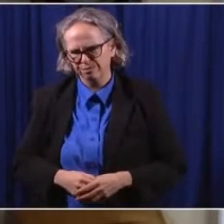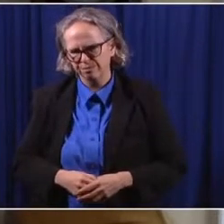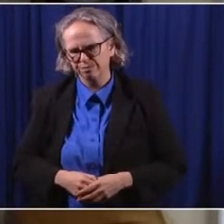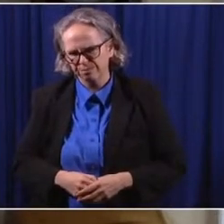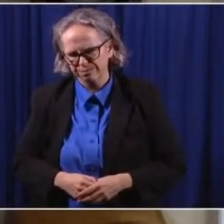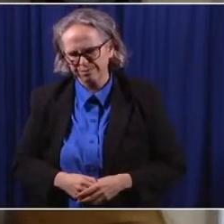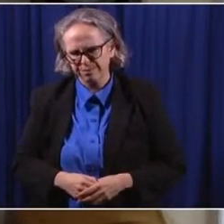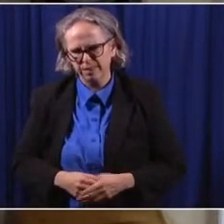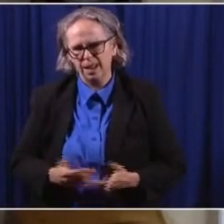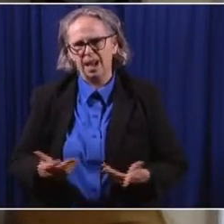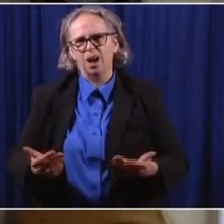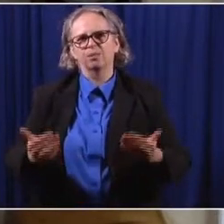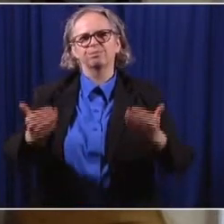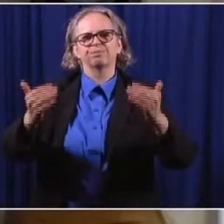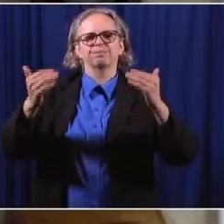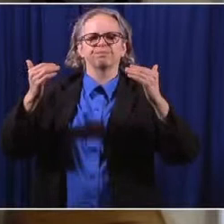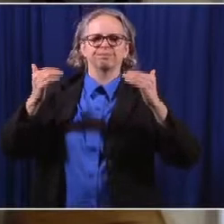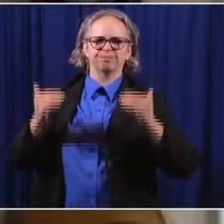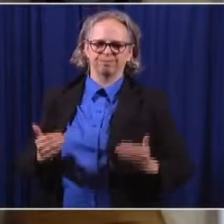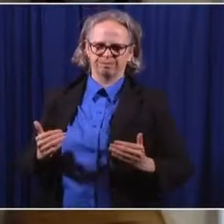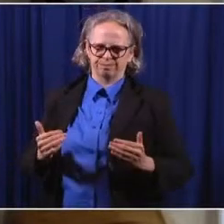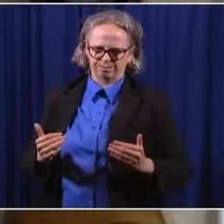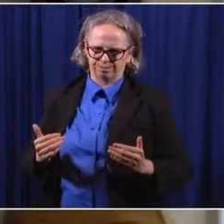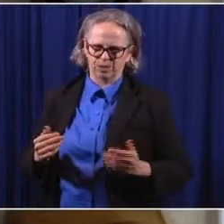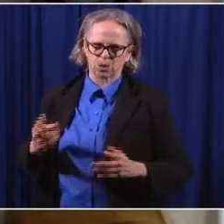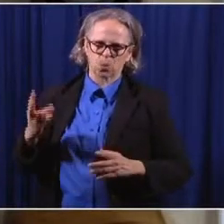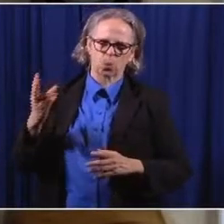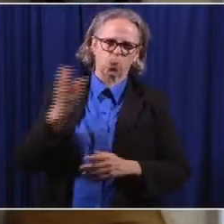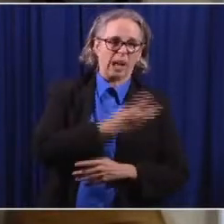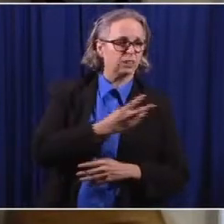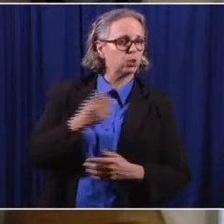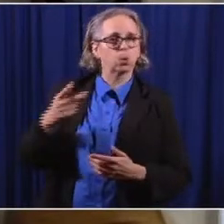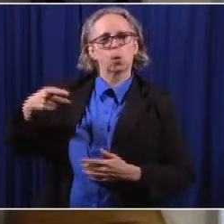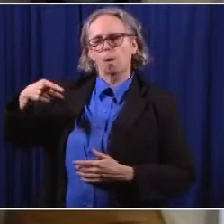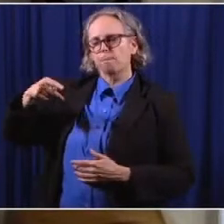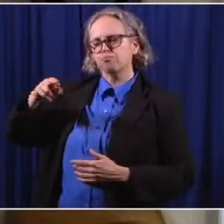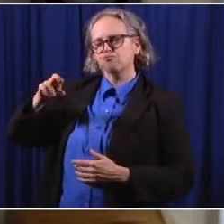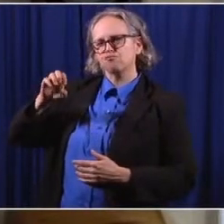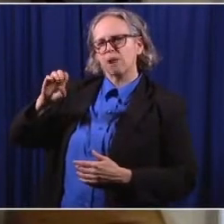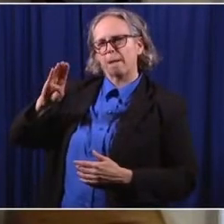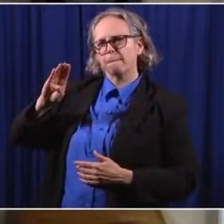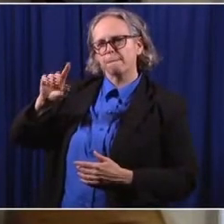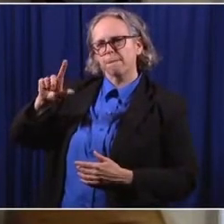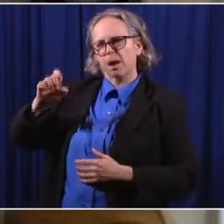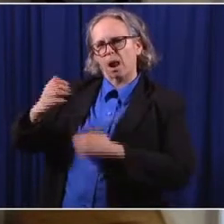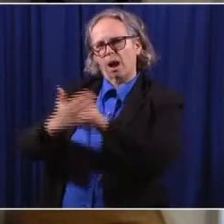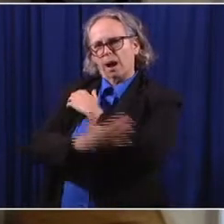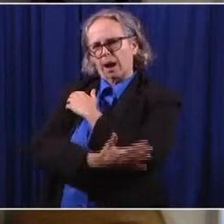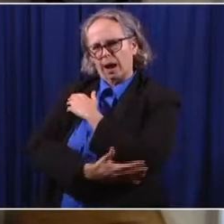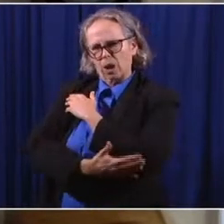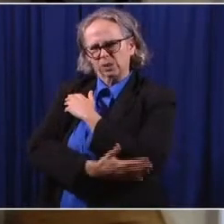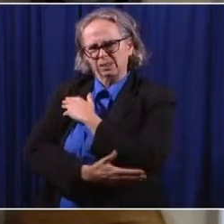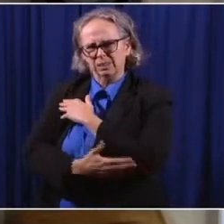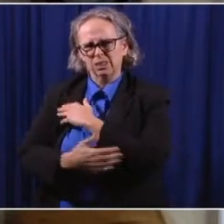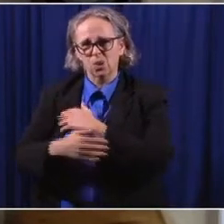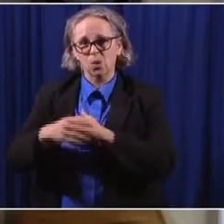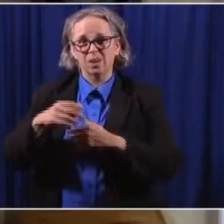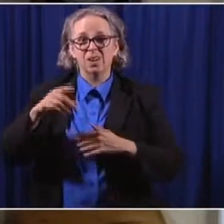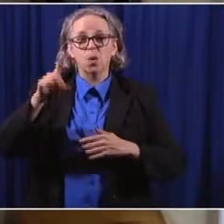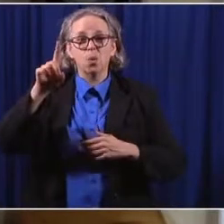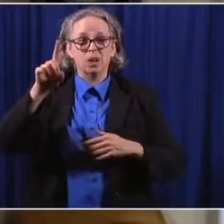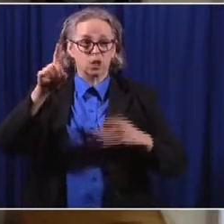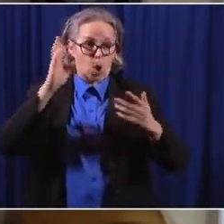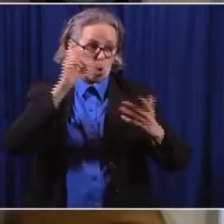Over west there to Preble County, their case number is 105. So if they can get